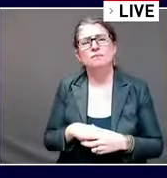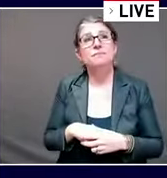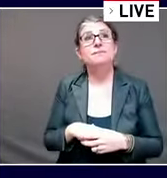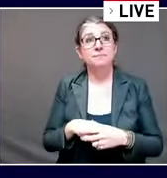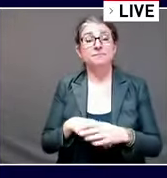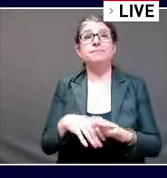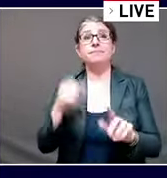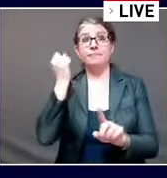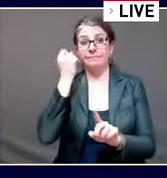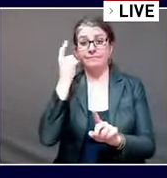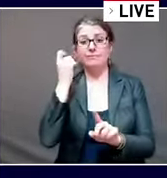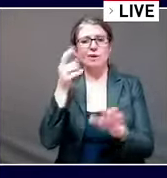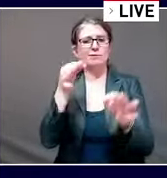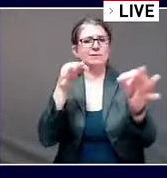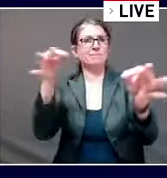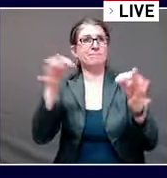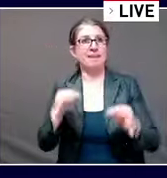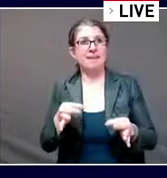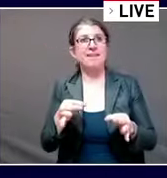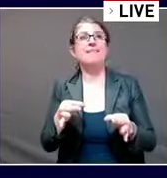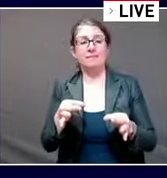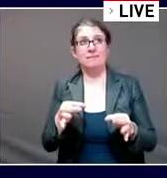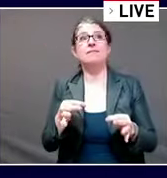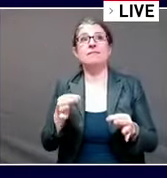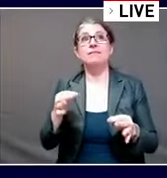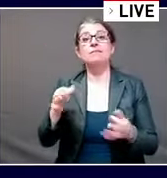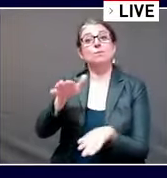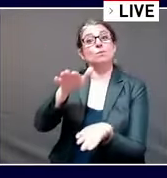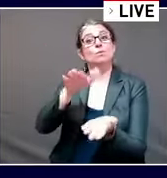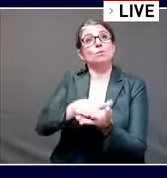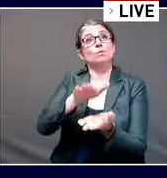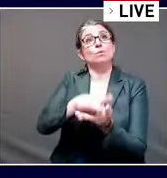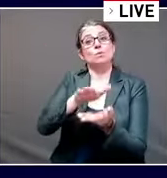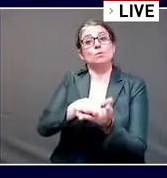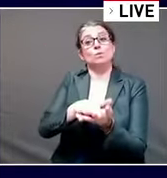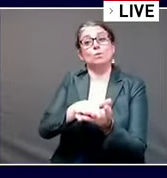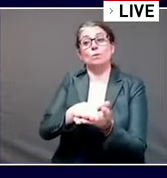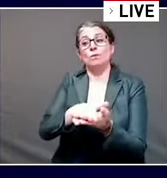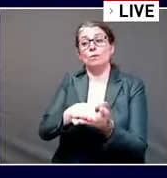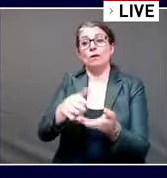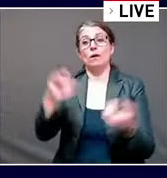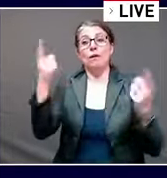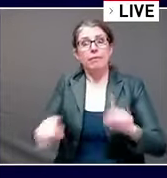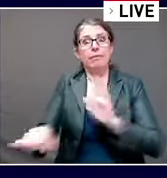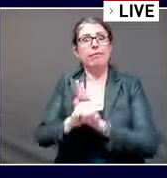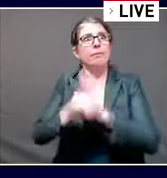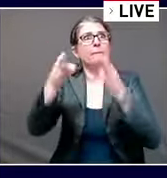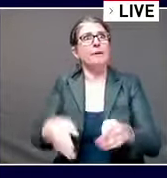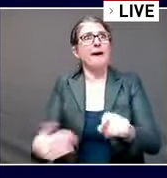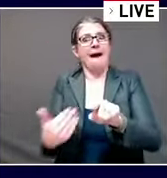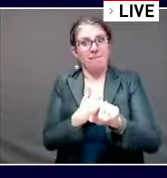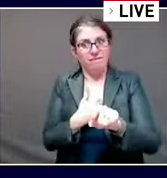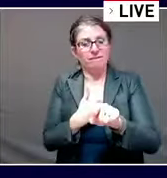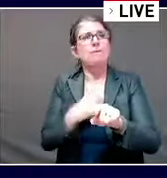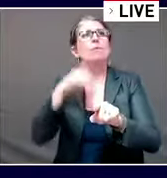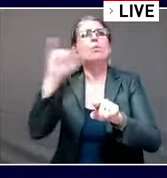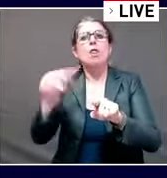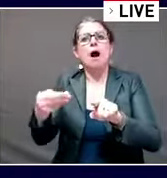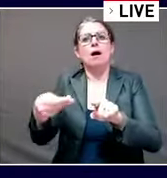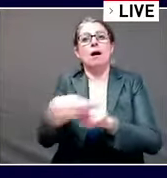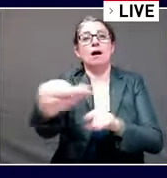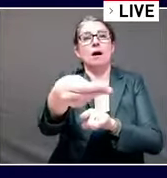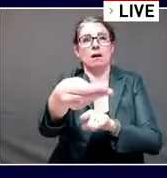transmission of COVID-19 in schools versus COVID-19 in school communities. And again, the distinction I'm drawing